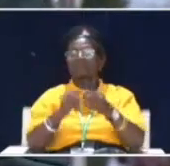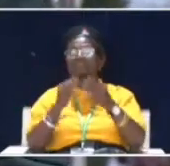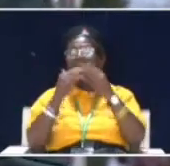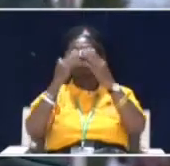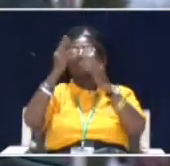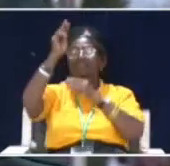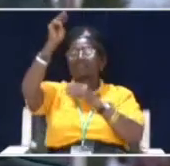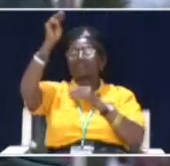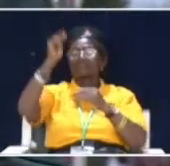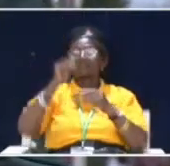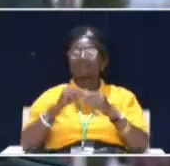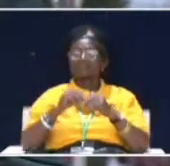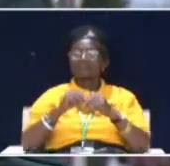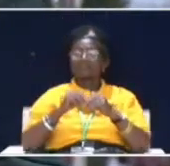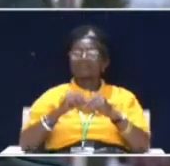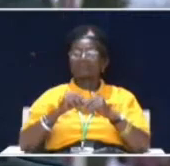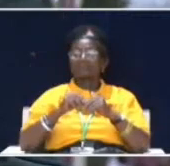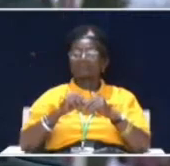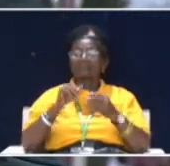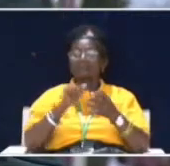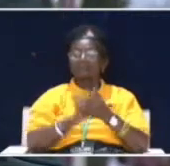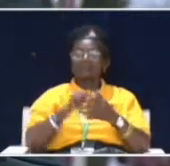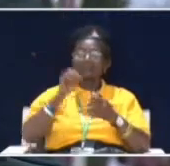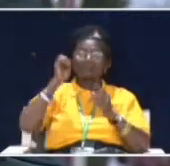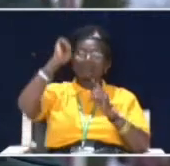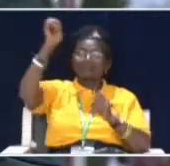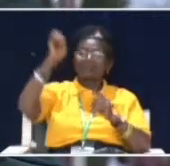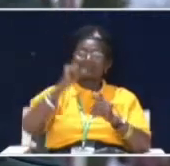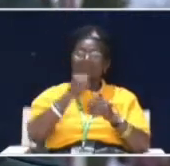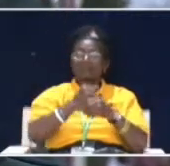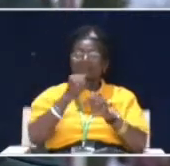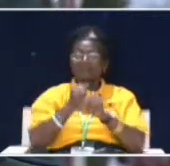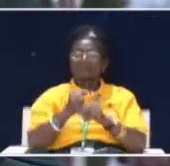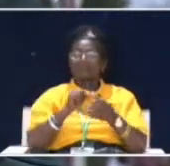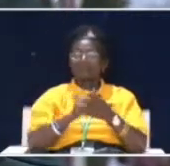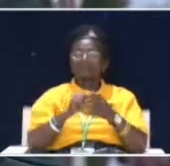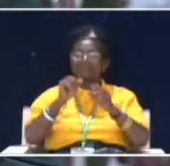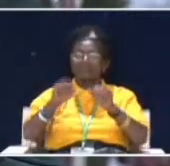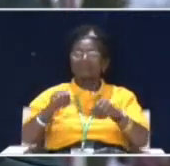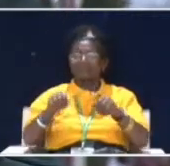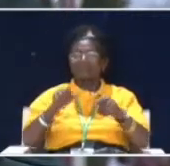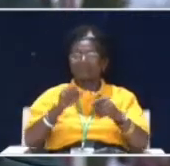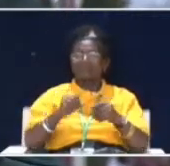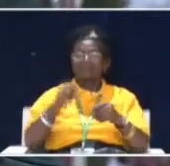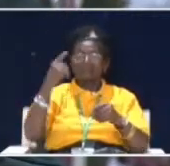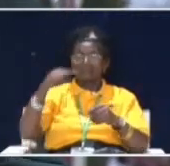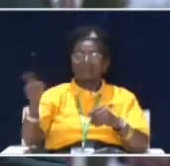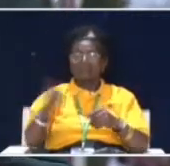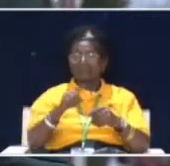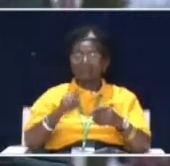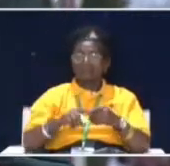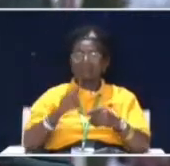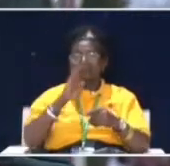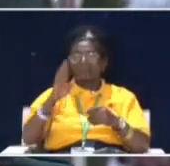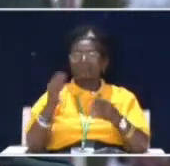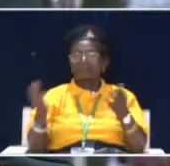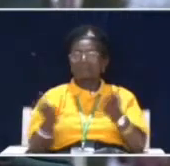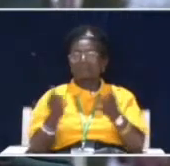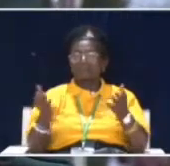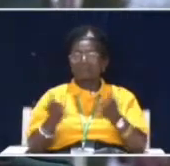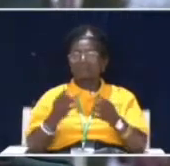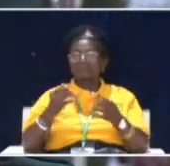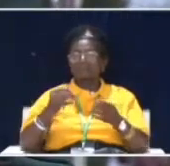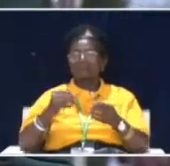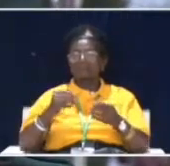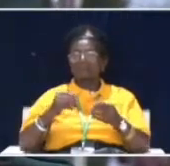àkọ́kọ́, ẹ máa dúpẹ́ lọ́wọ́ rẹ̀. That he made it possible for you to be here. Wípé mo kúrò ṣe é ṣe fún ọ láti wá sí